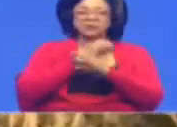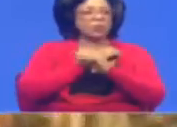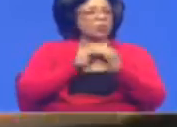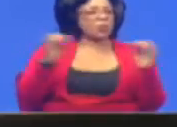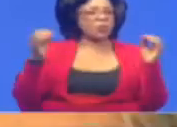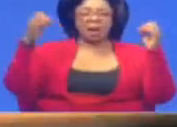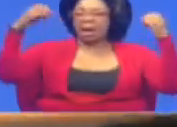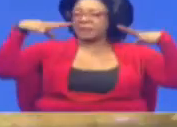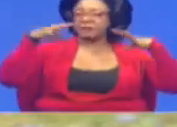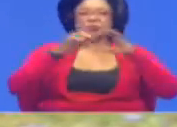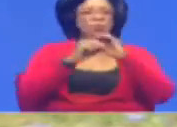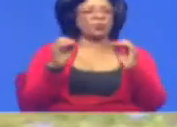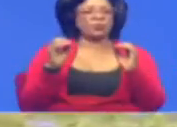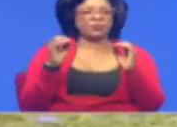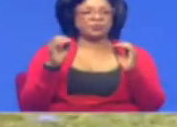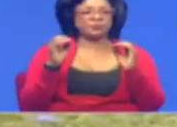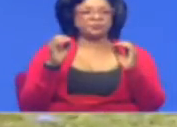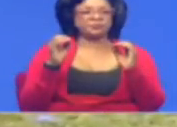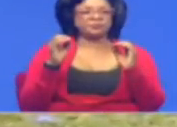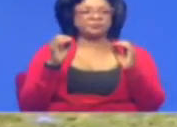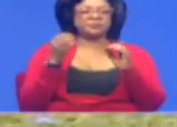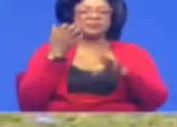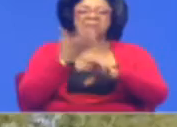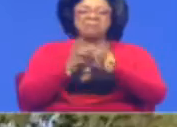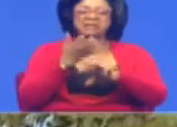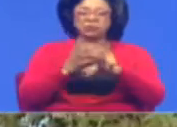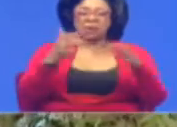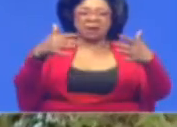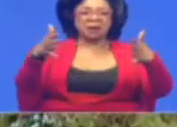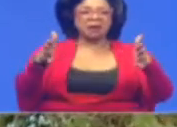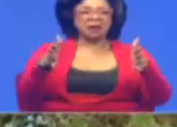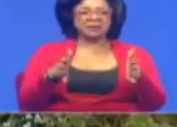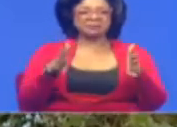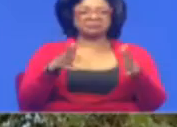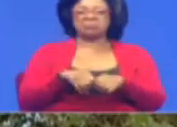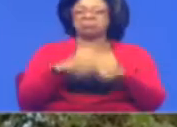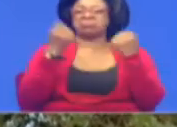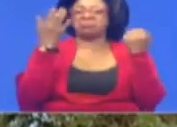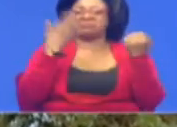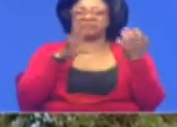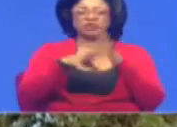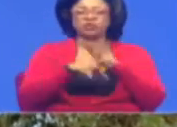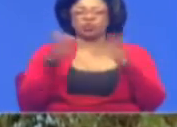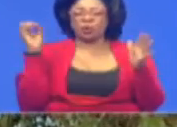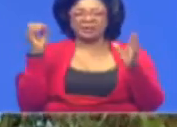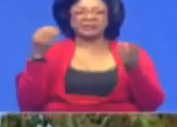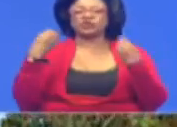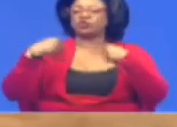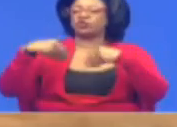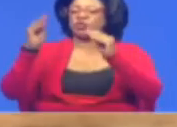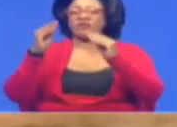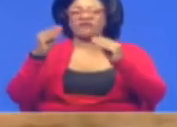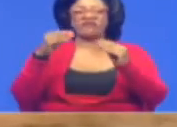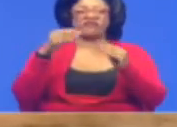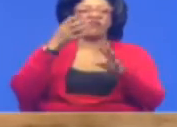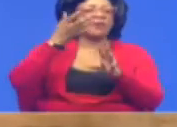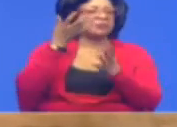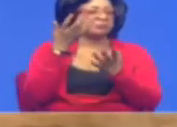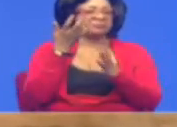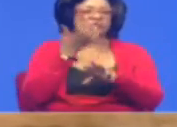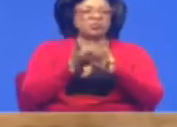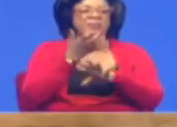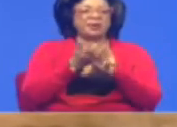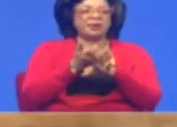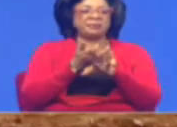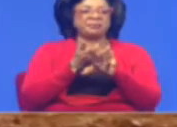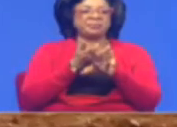lighting. The metal bars that hem them in have been broken, stolen, and sold for scrap metal.